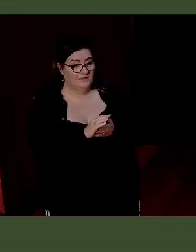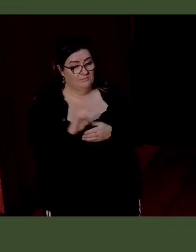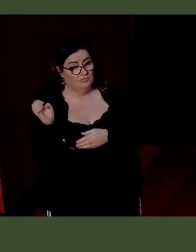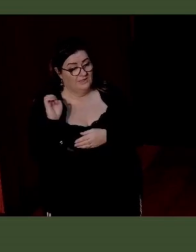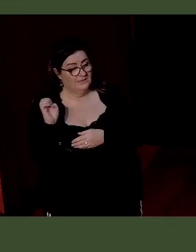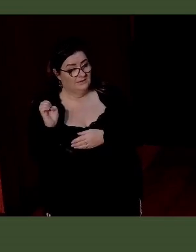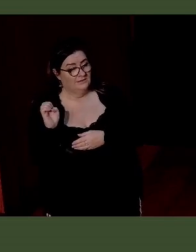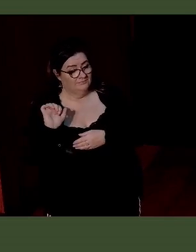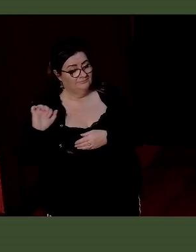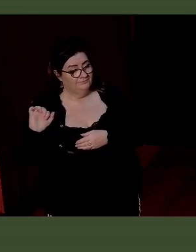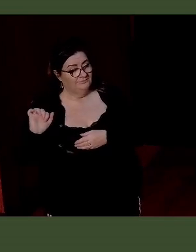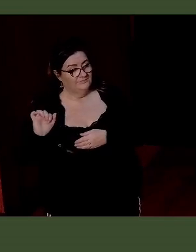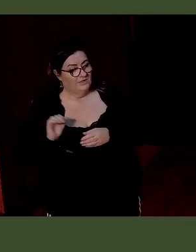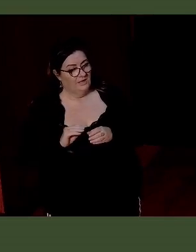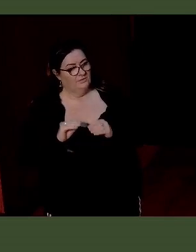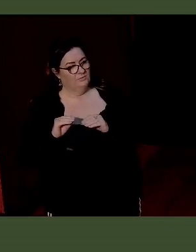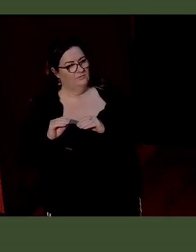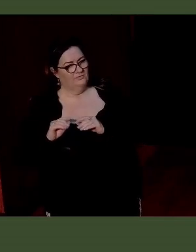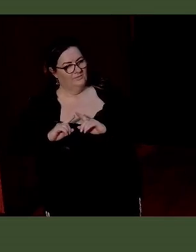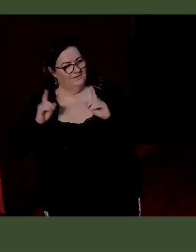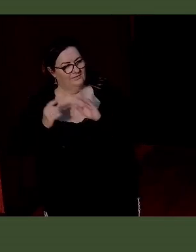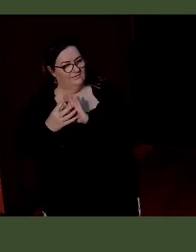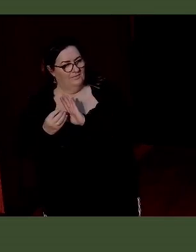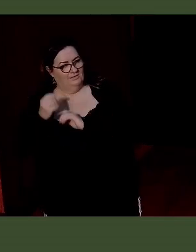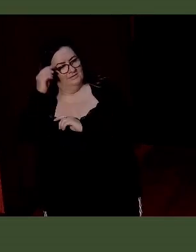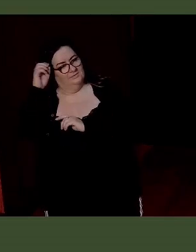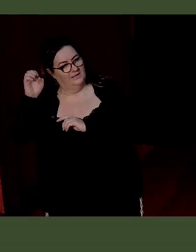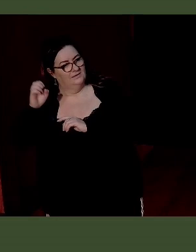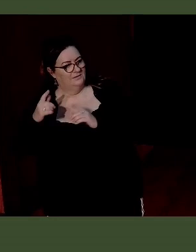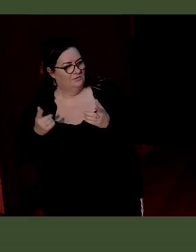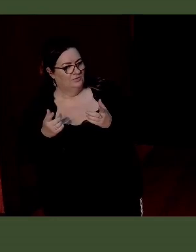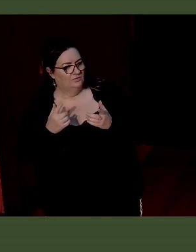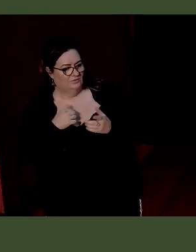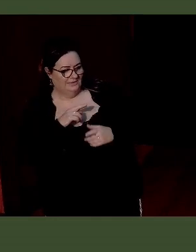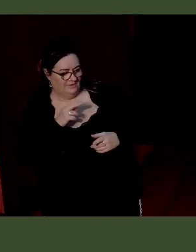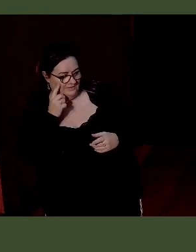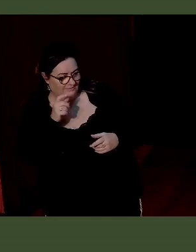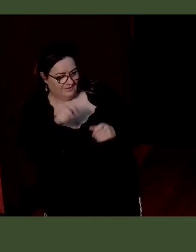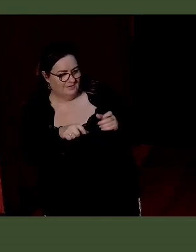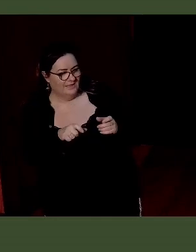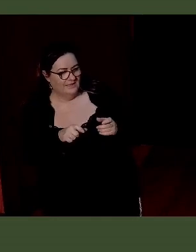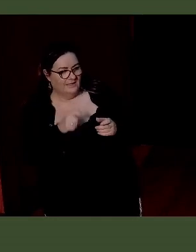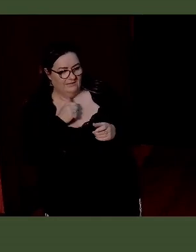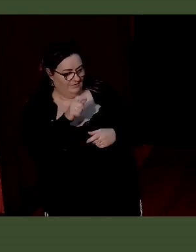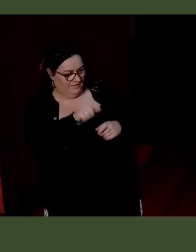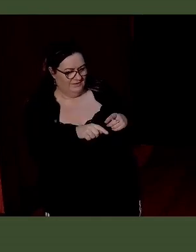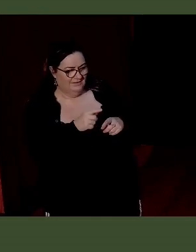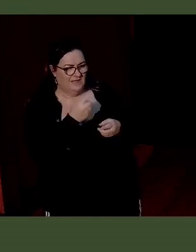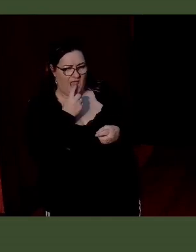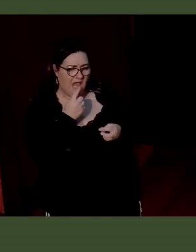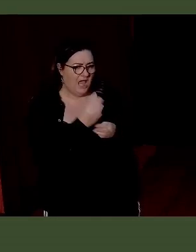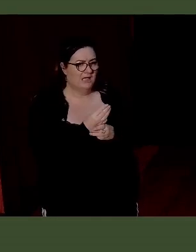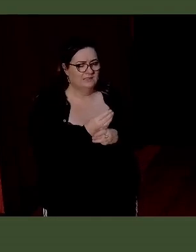moving away from the poor law model, which is one of minimal support to the truly destitute, and nothing if you're not truly destitute,